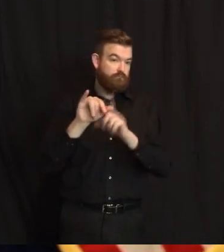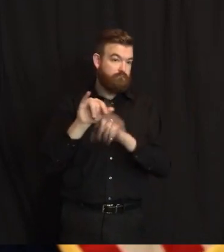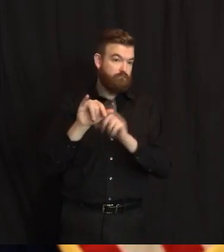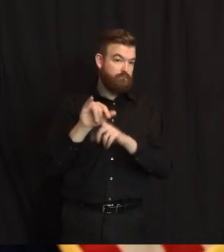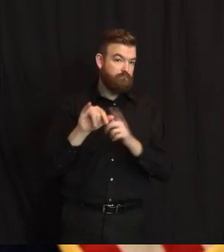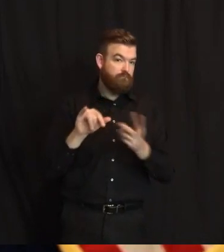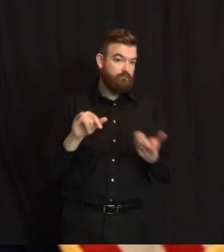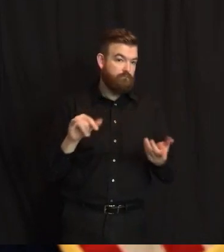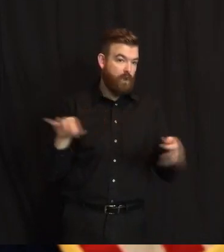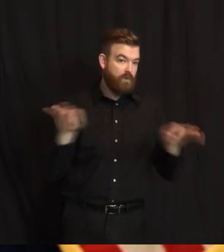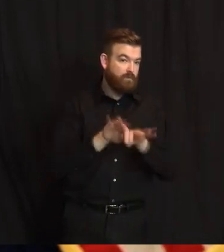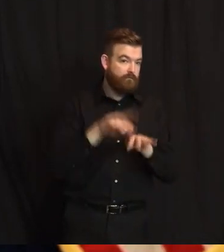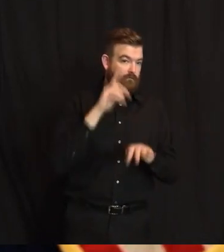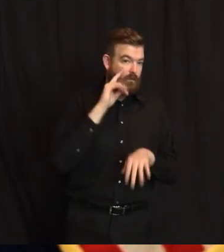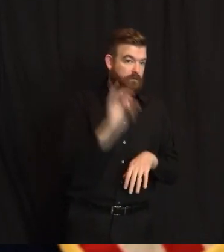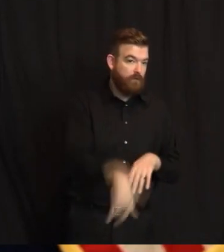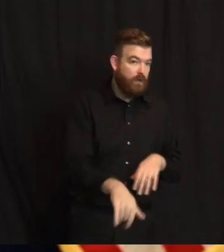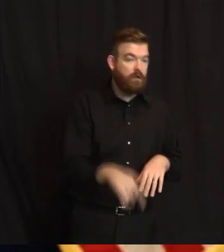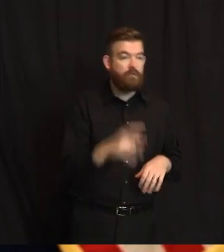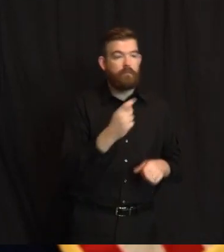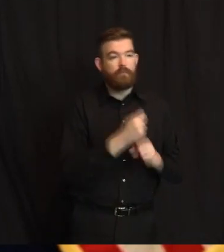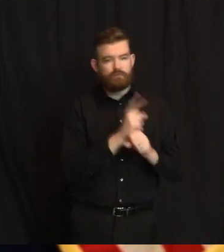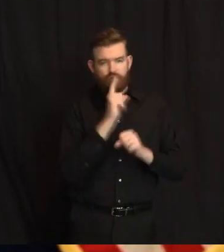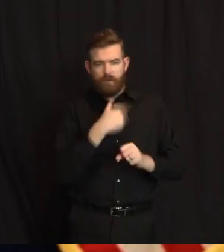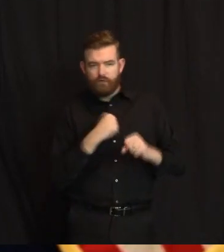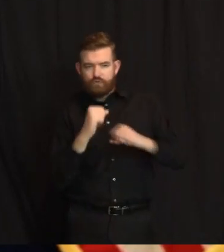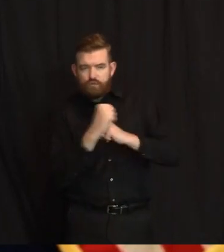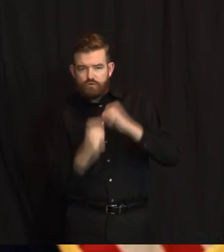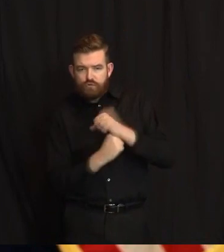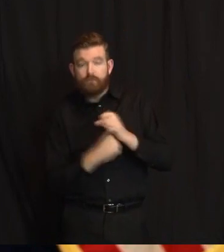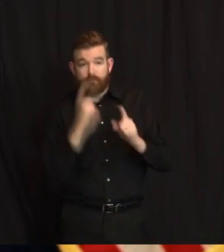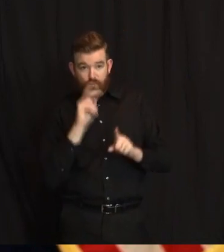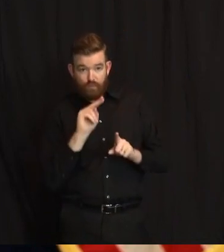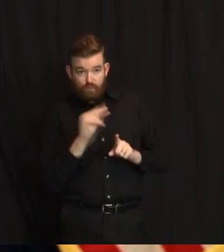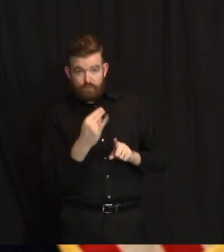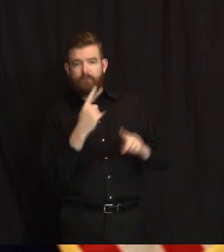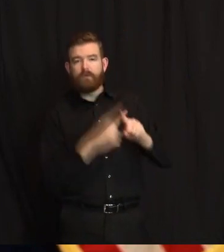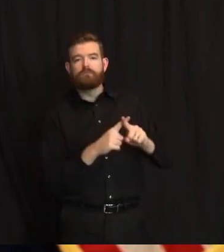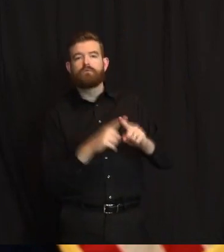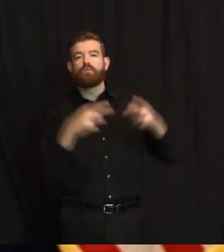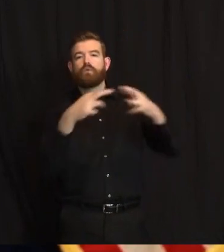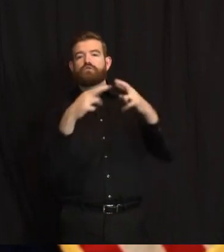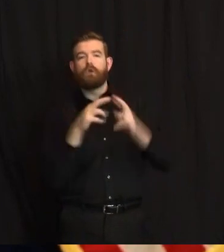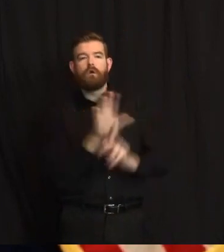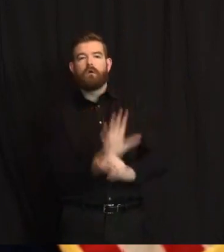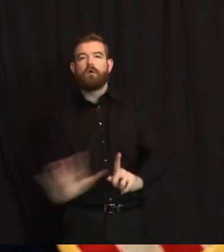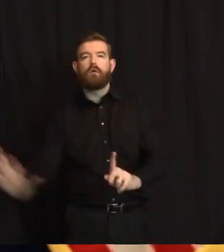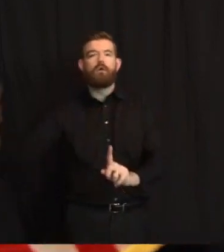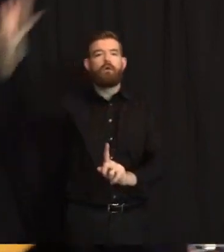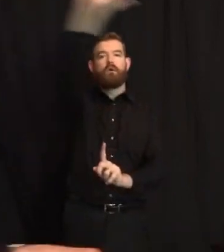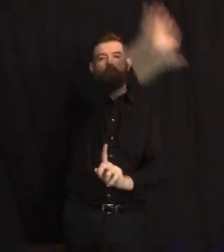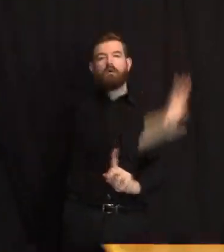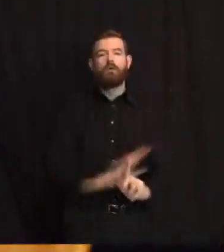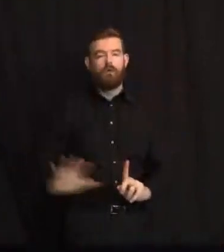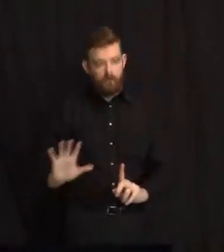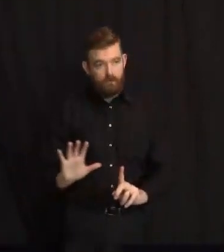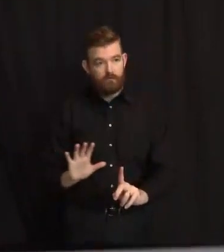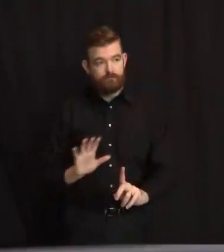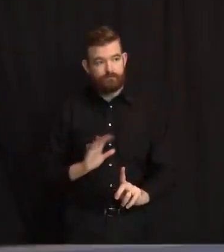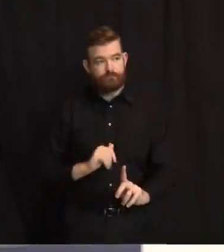Jersey, certainly, but in our region, and that we do that together. Pat, confiscation, if you could, and then Brent will be up next. We have not, but